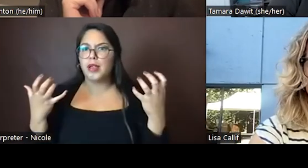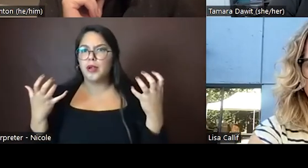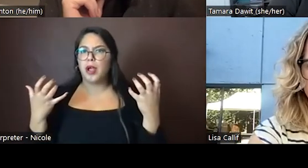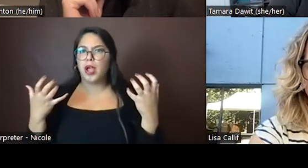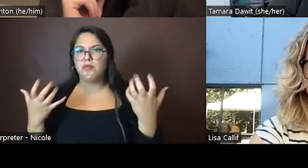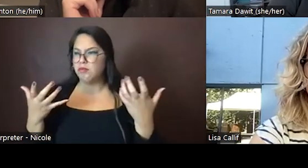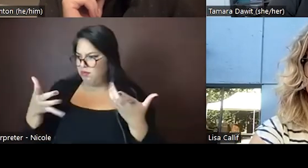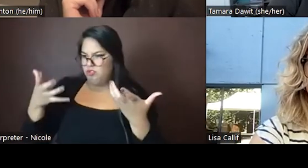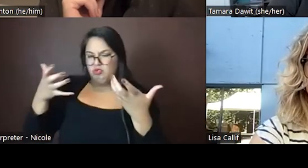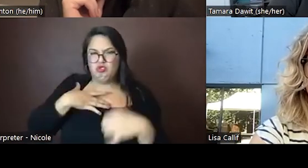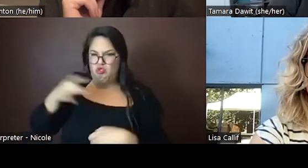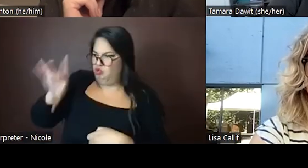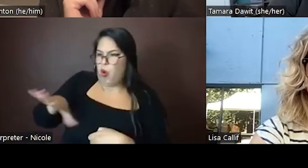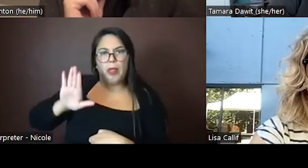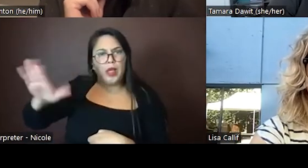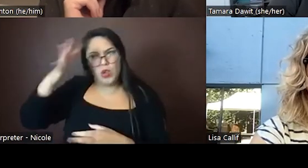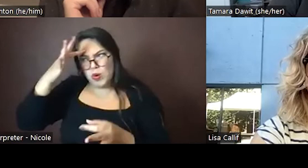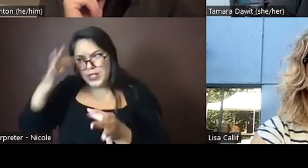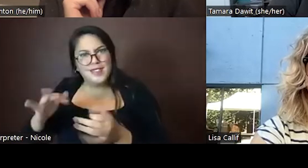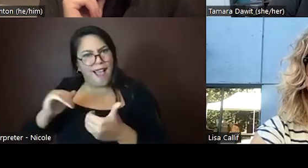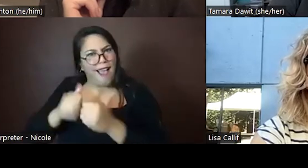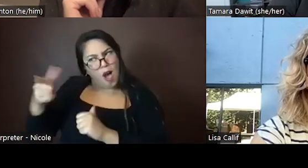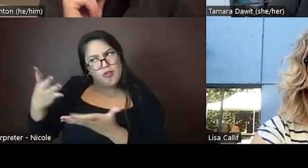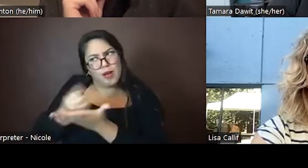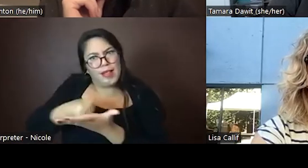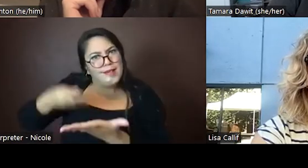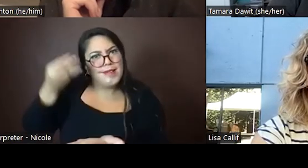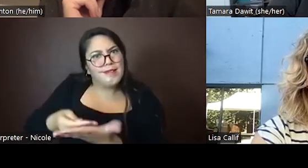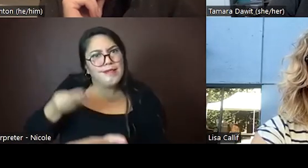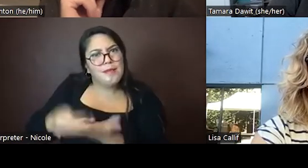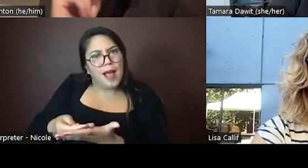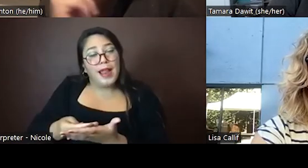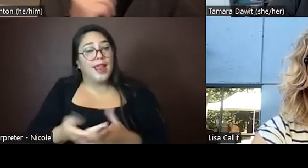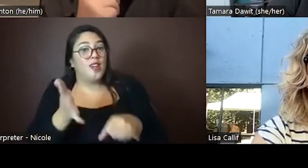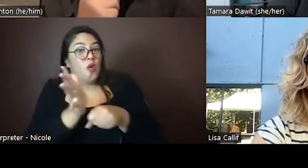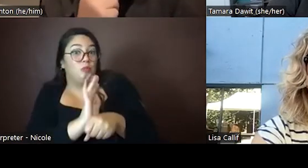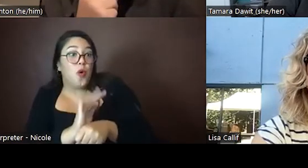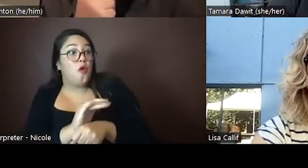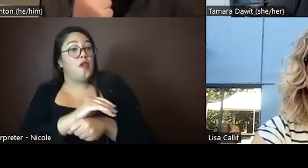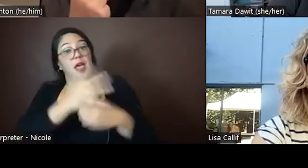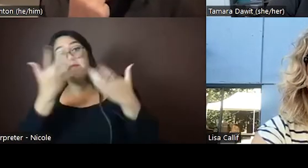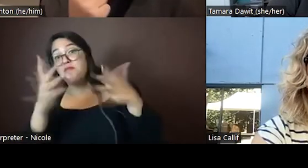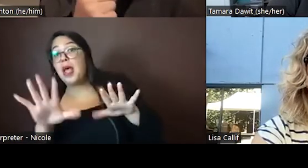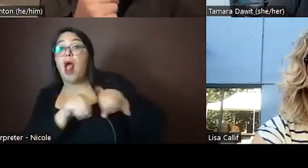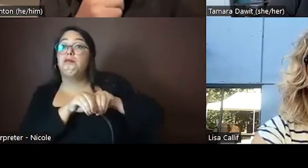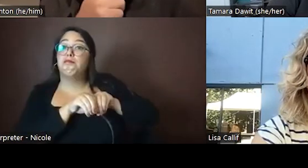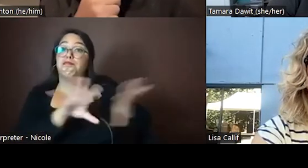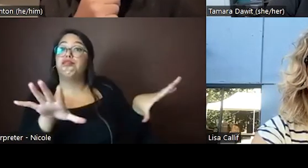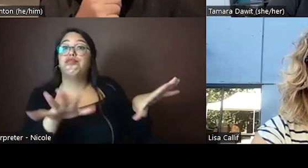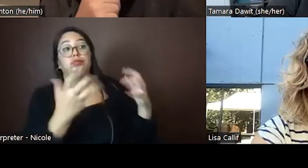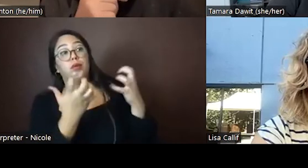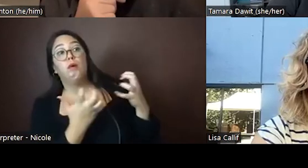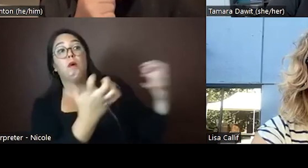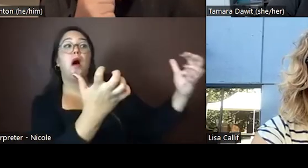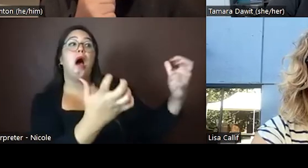decision that they made in finishing their film. And then the film is finished, the people, I mean, it's out there, it's been taking very